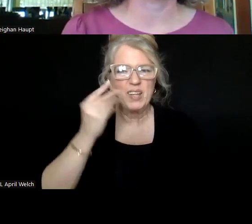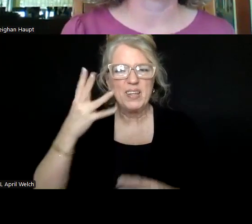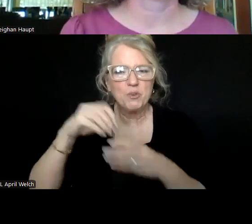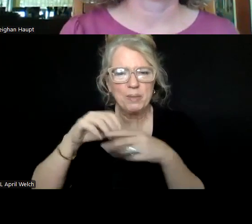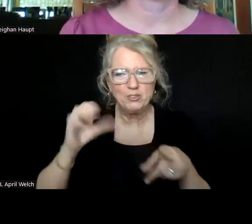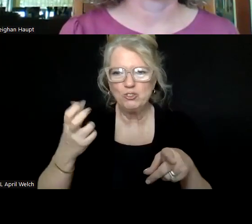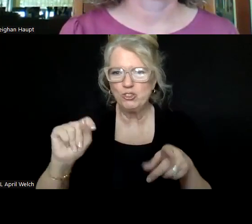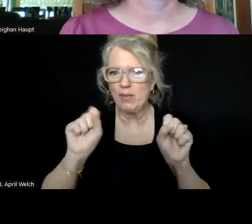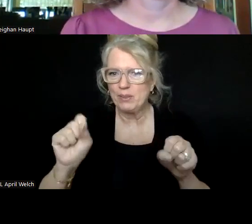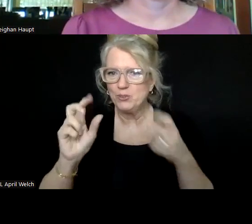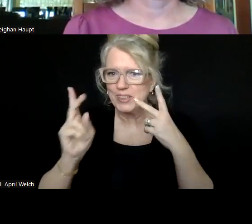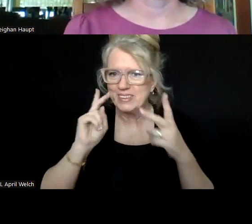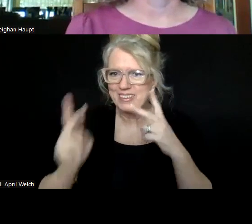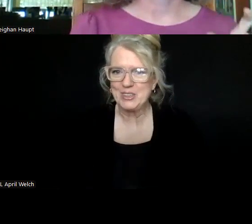that.